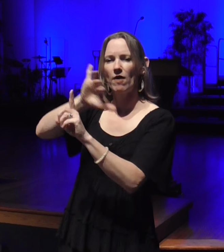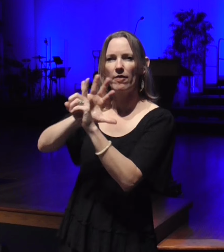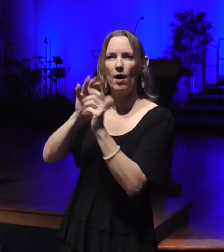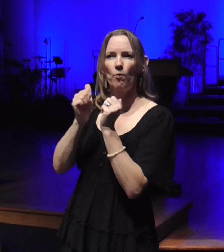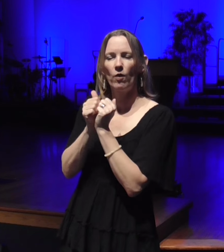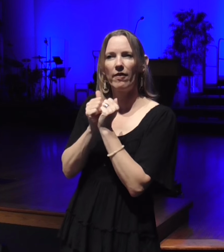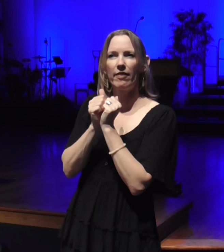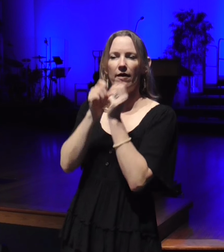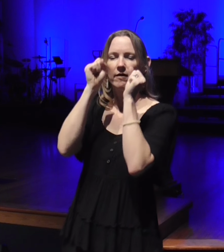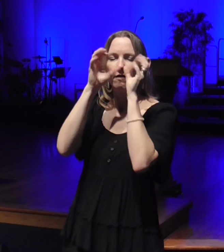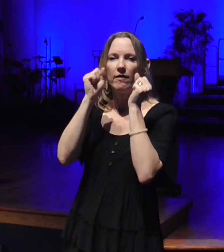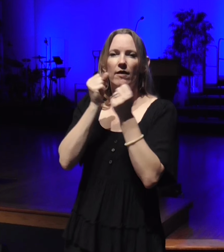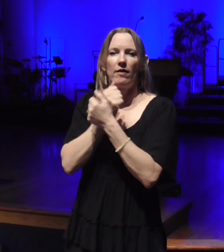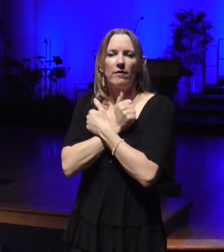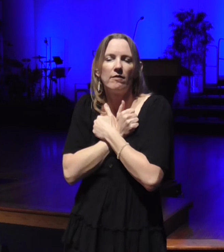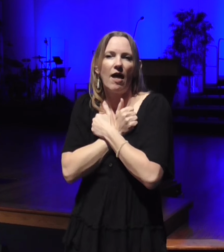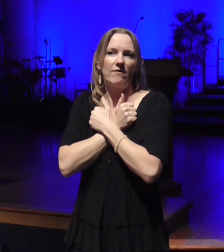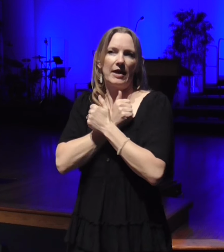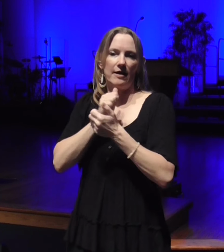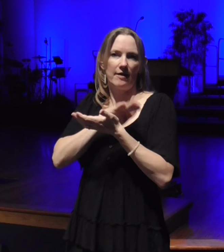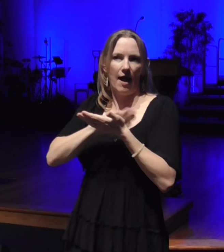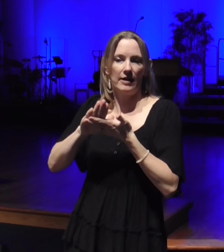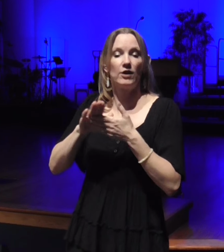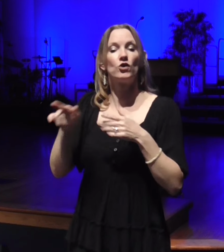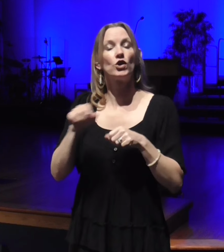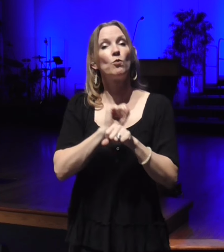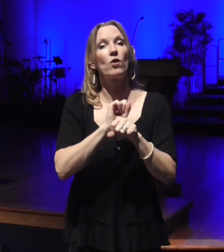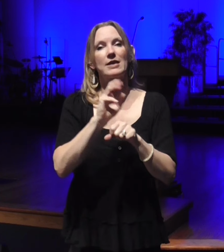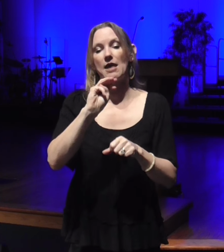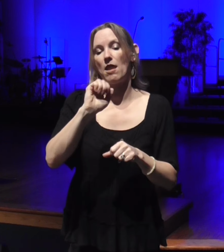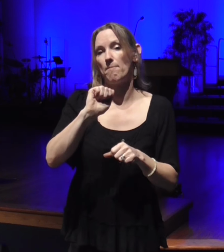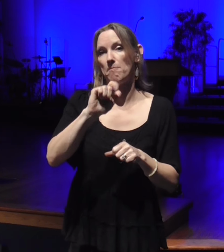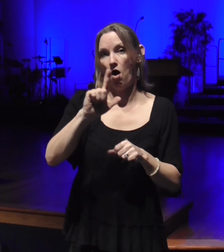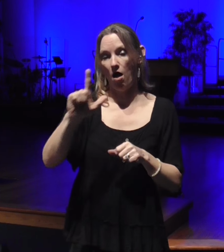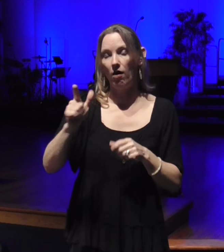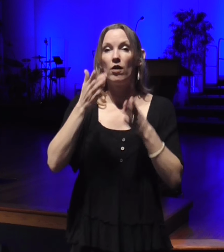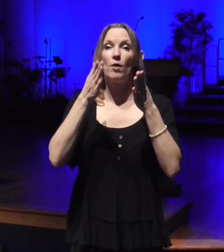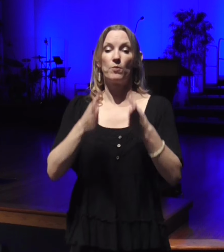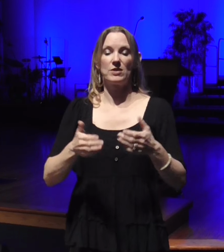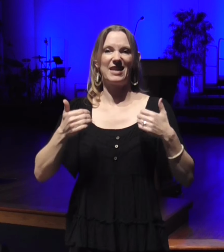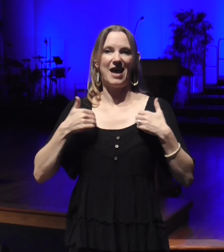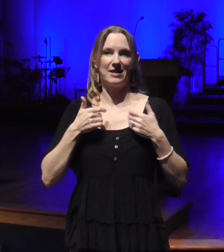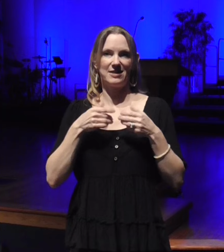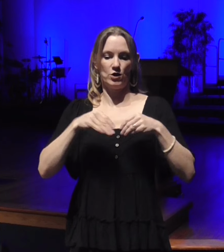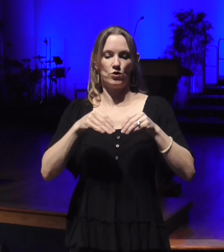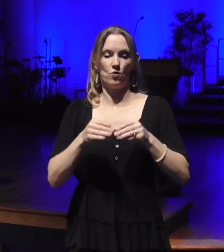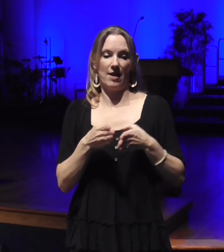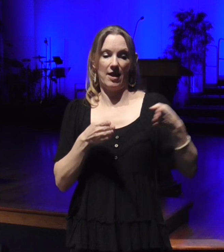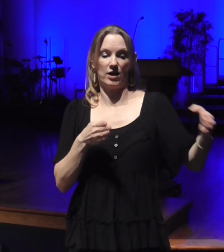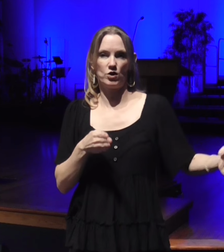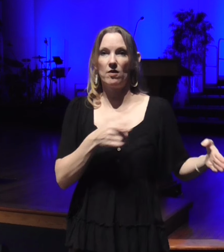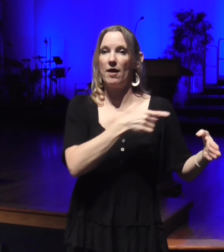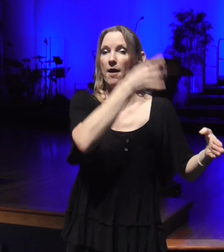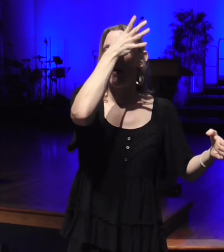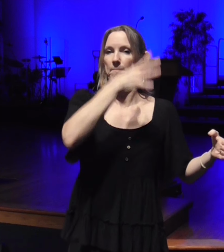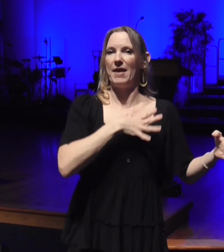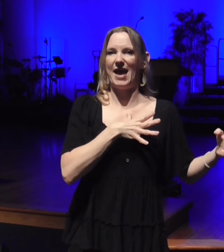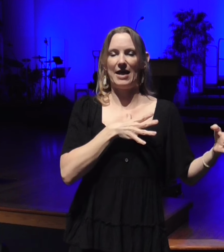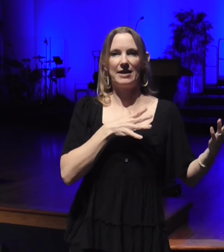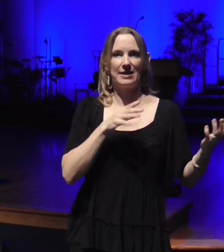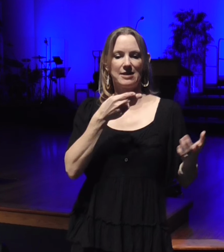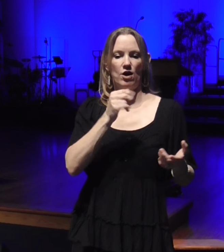compassionate, loving kindness. And she works at a mall, and the person who has the storefront next to her is a man who's